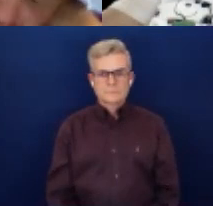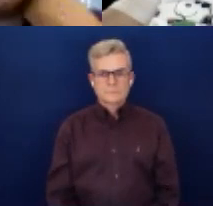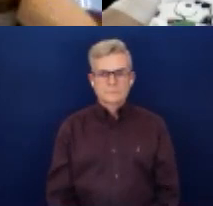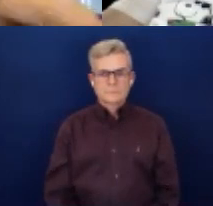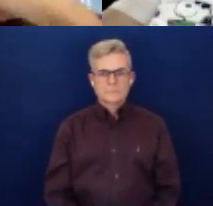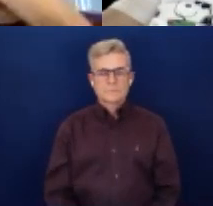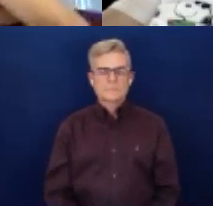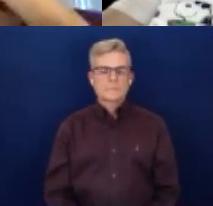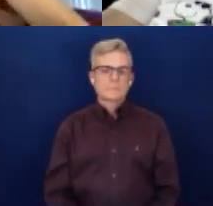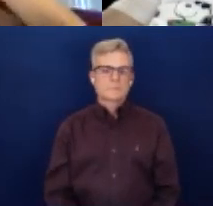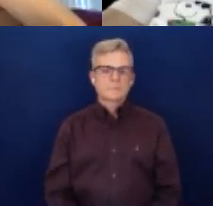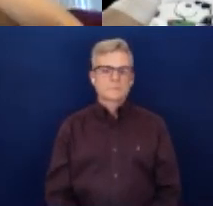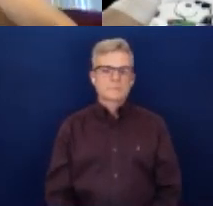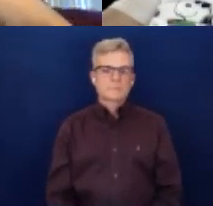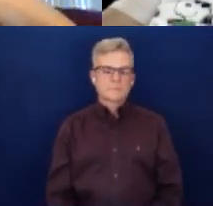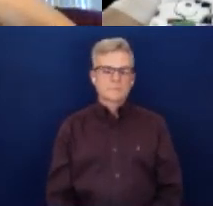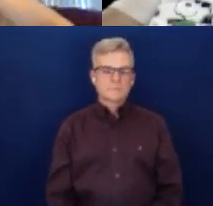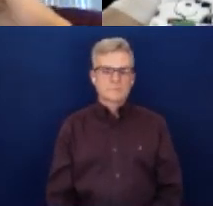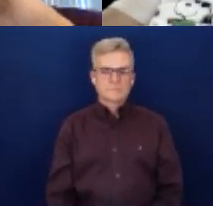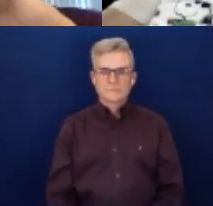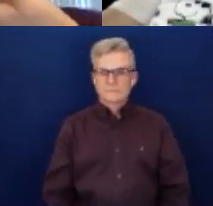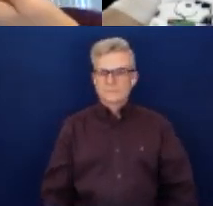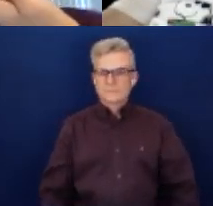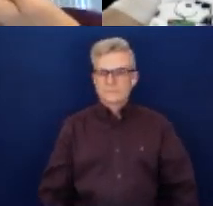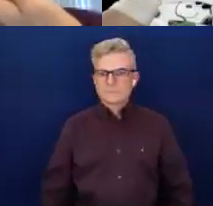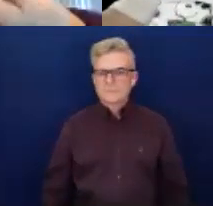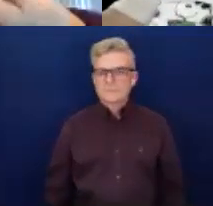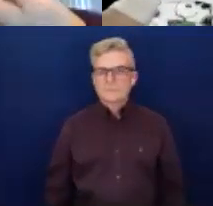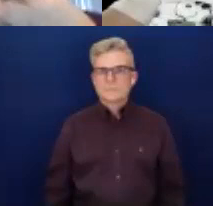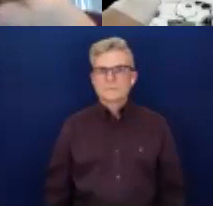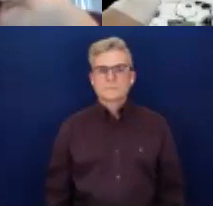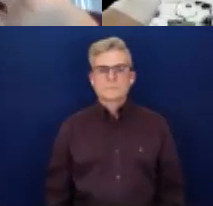conditions, or likely to fall under the multiple existing conditions. And